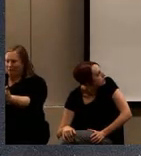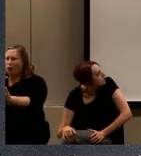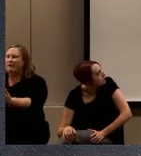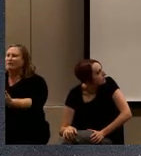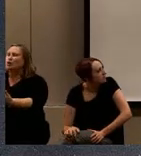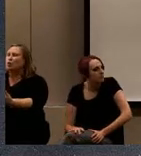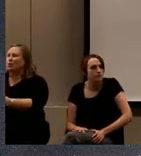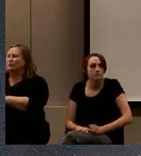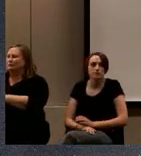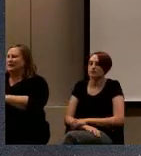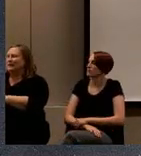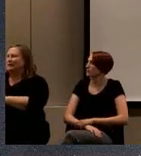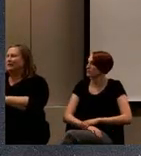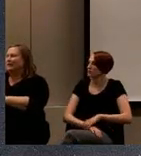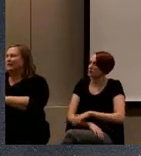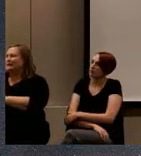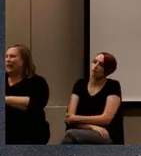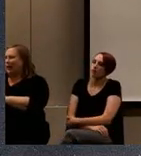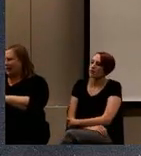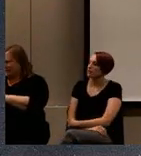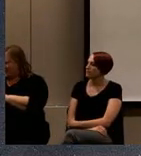decades.